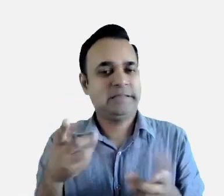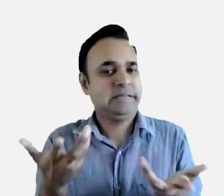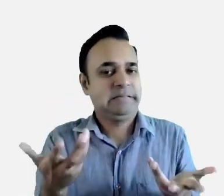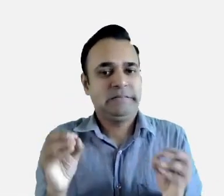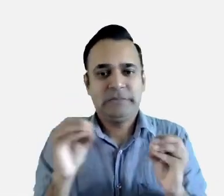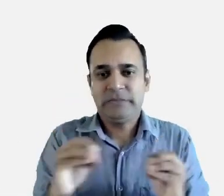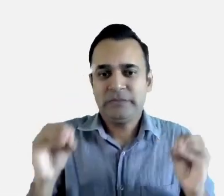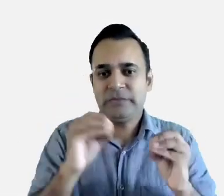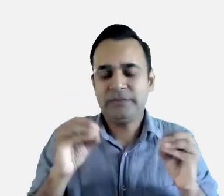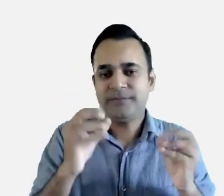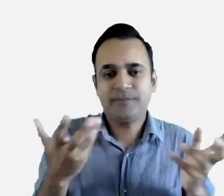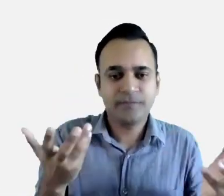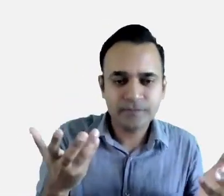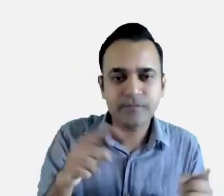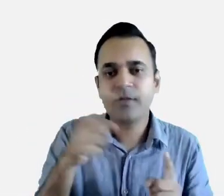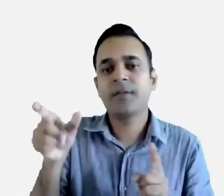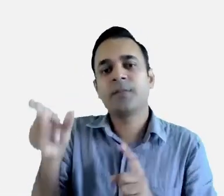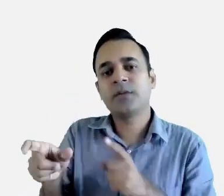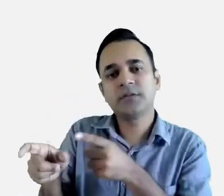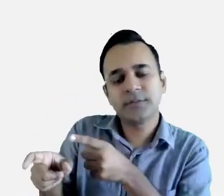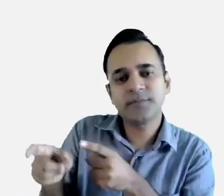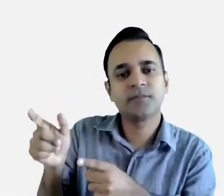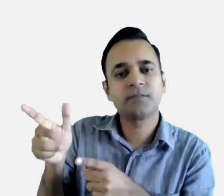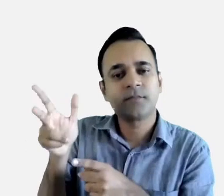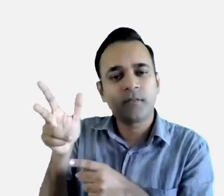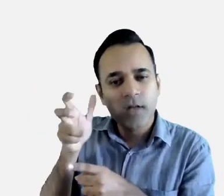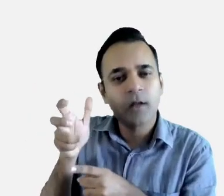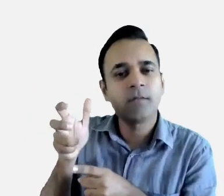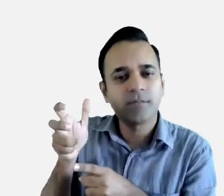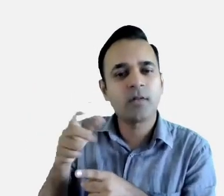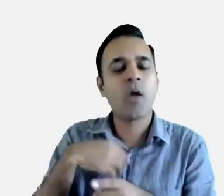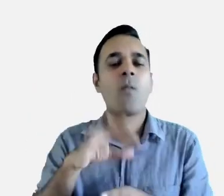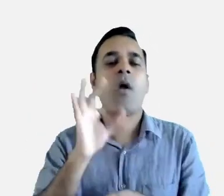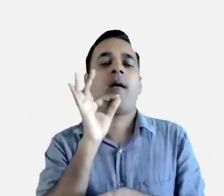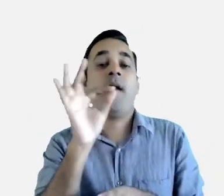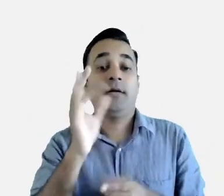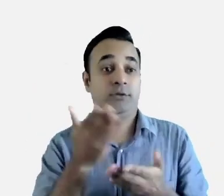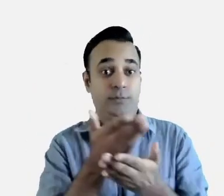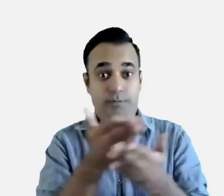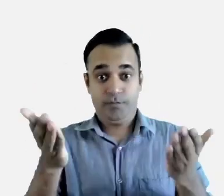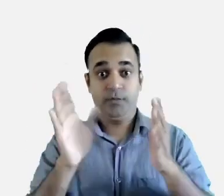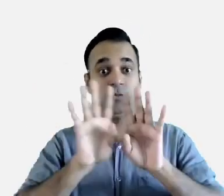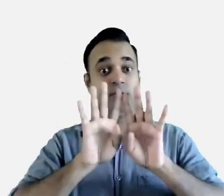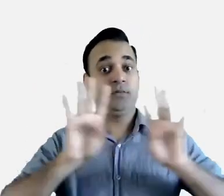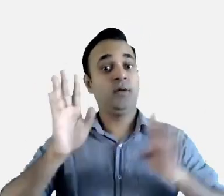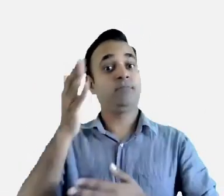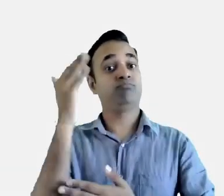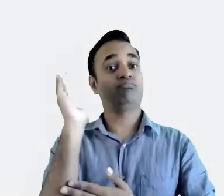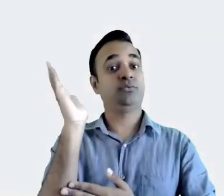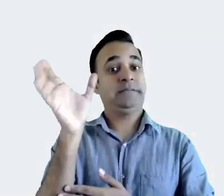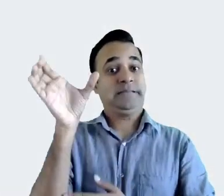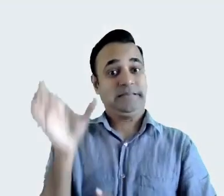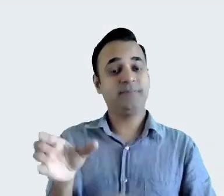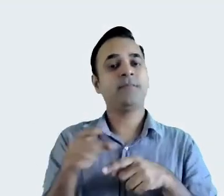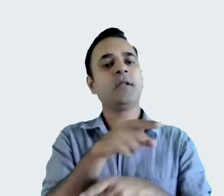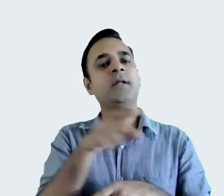our presenters, instead of our round 3 questions, is there anything that anyone would like to say in closing? If you can